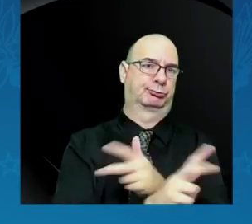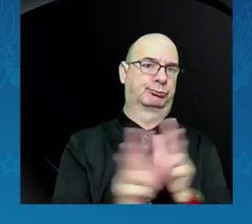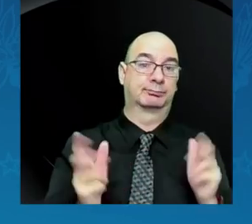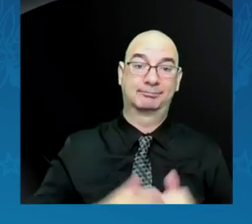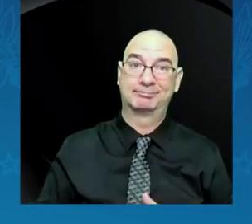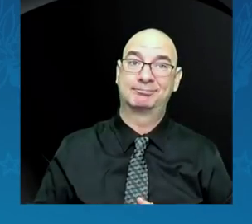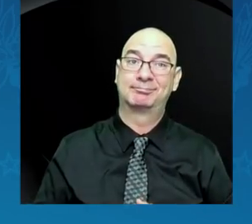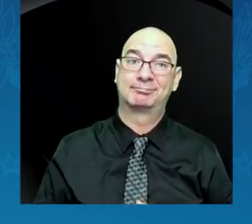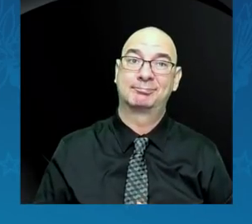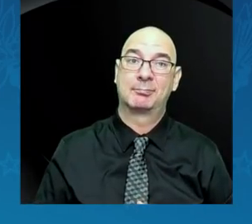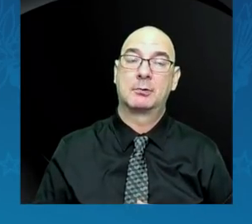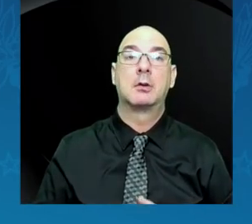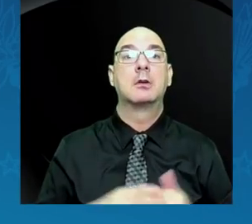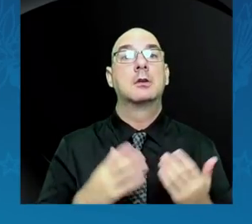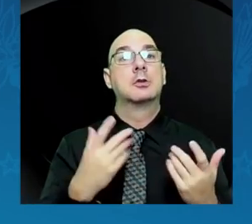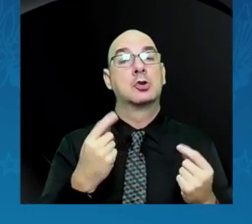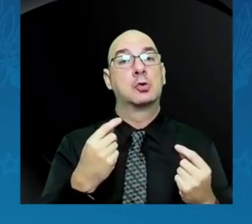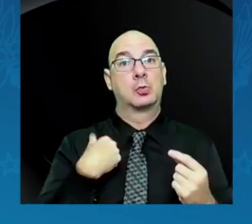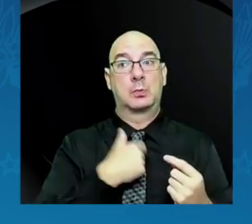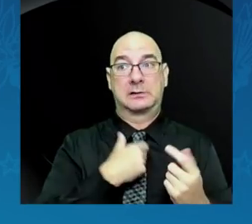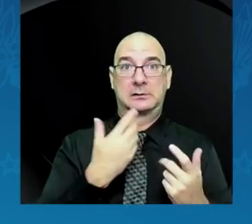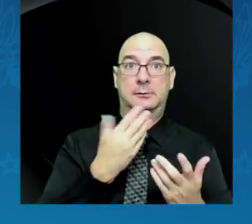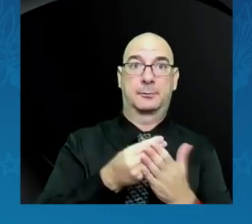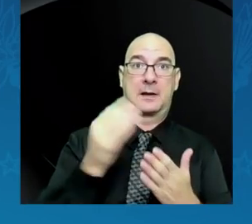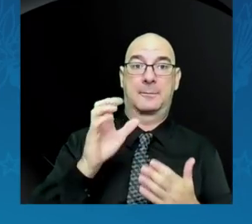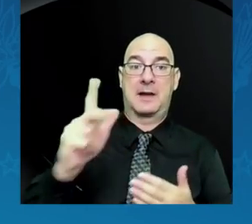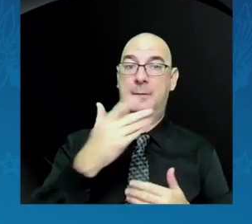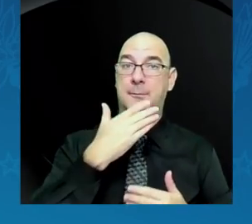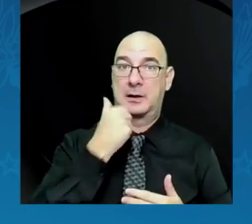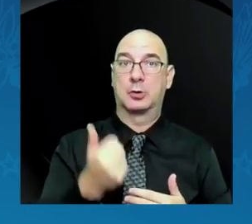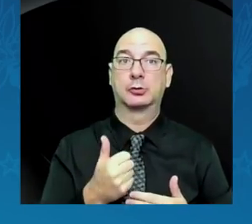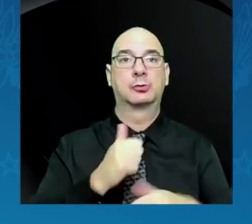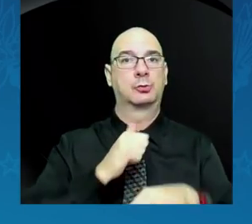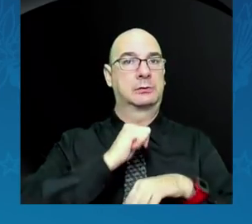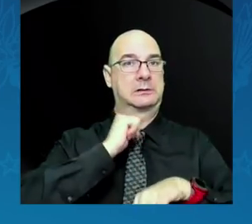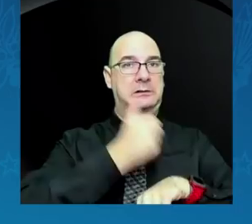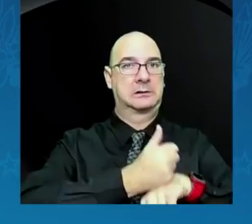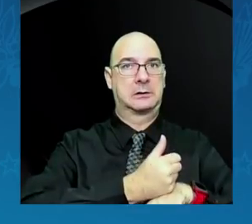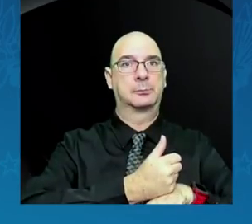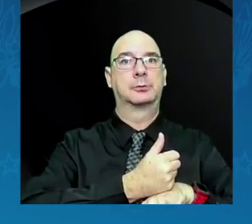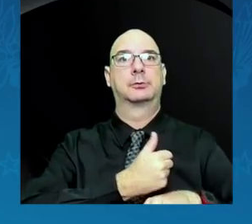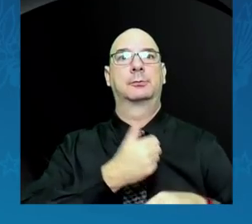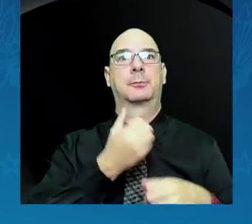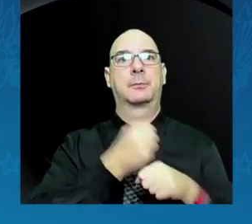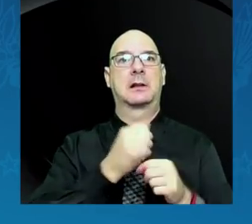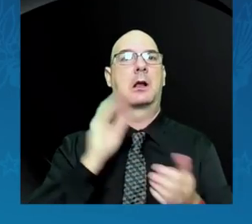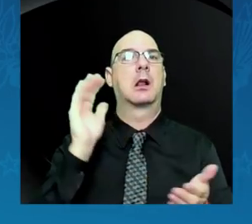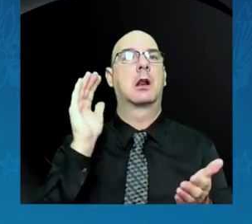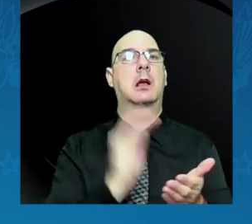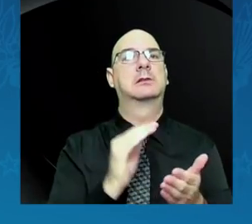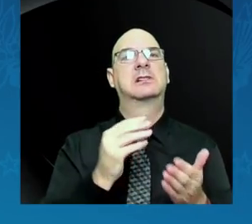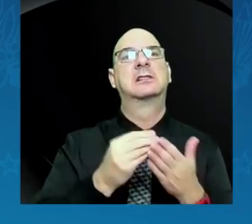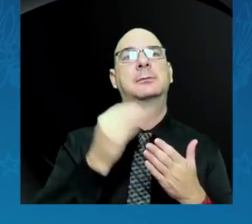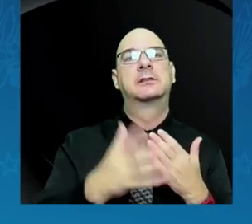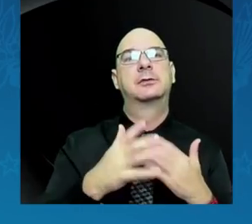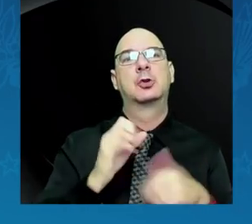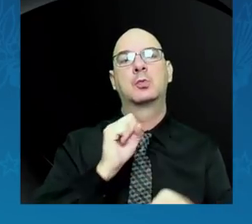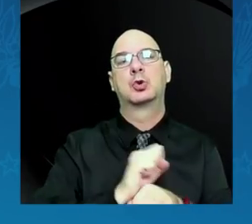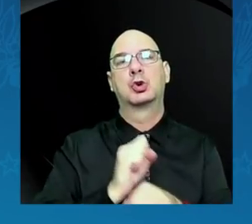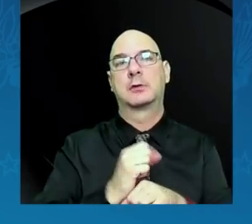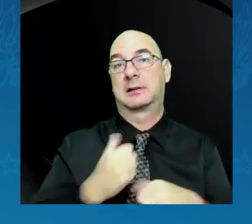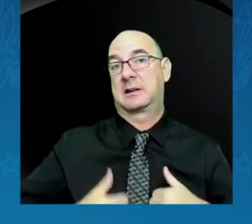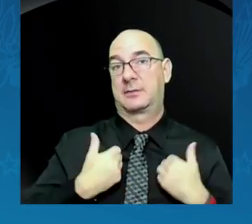is designed to make it less expensive for working people to live. It